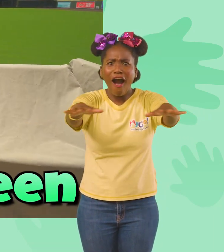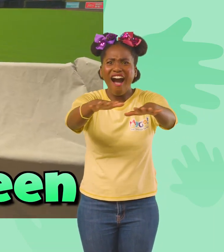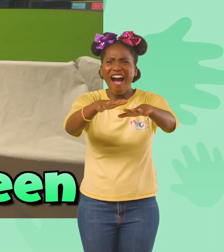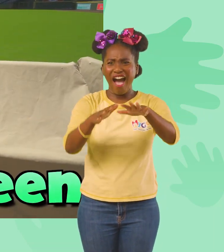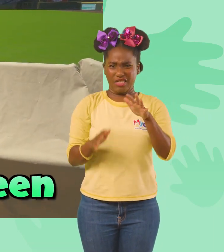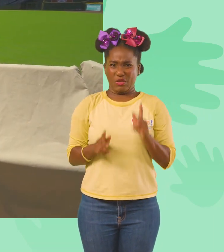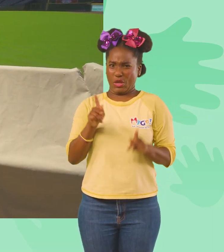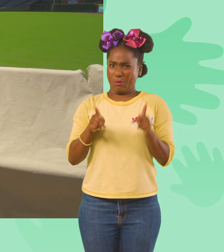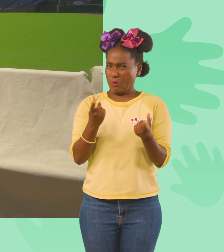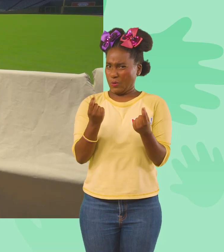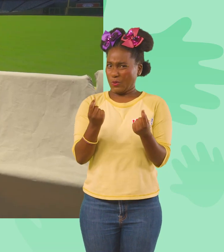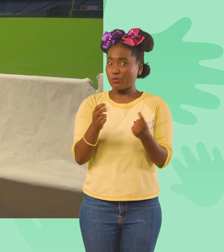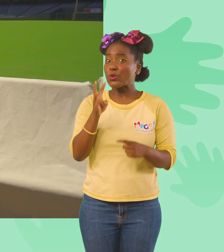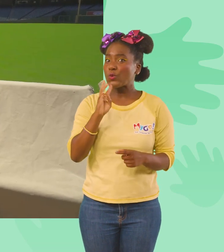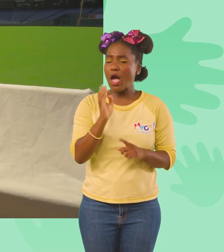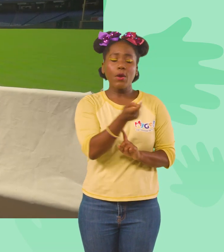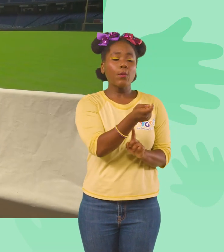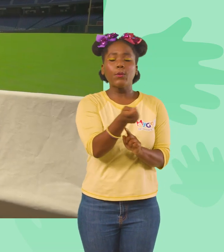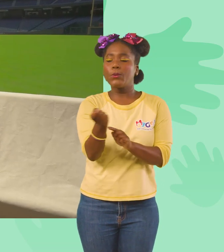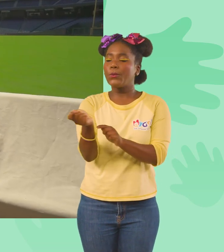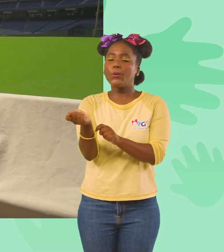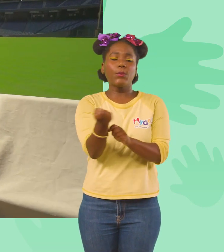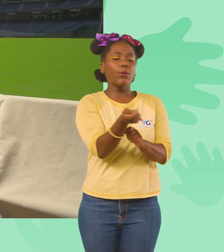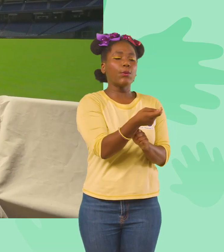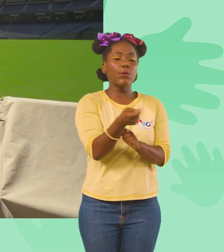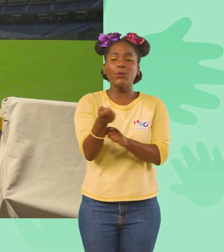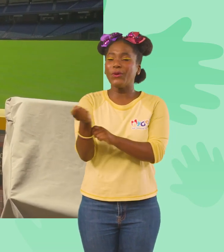and there's people out there watering the grass. Hello.